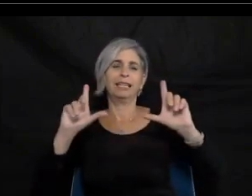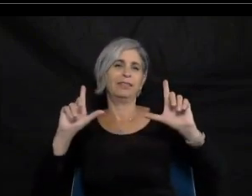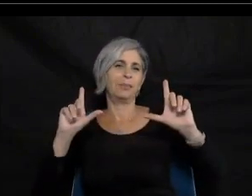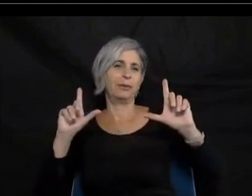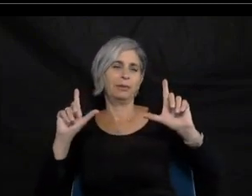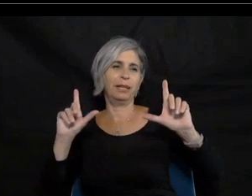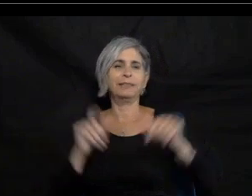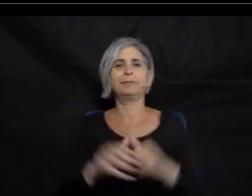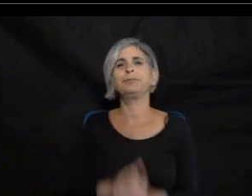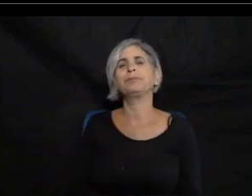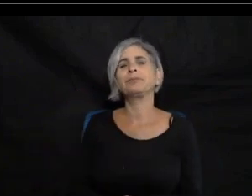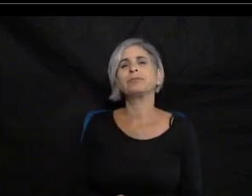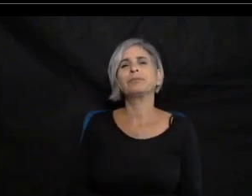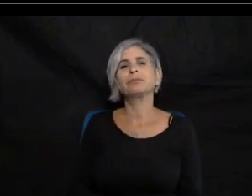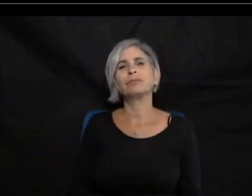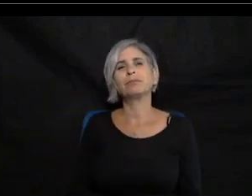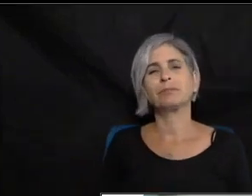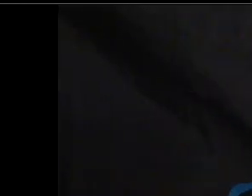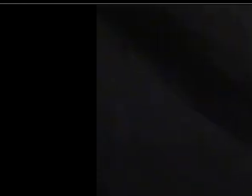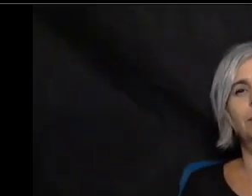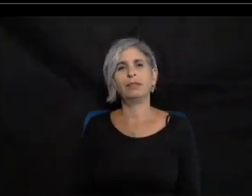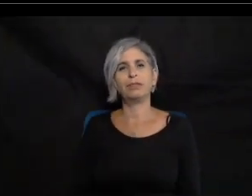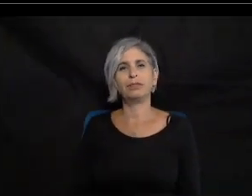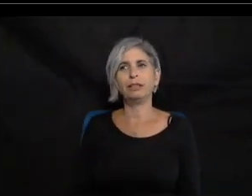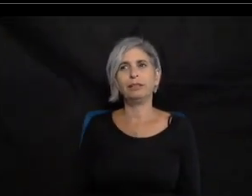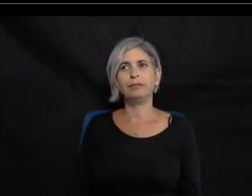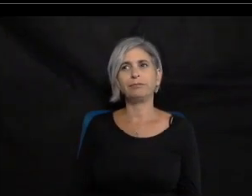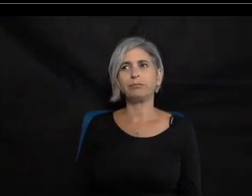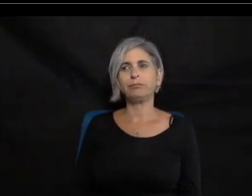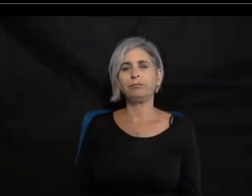Just a second, it's a separate file. Okay.